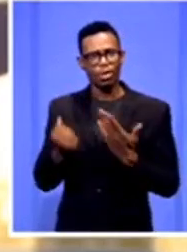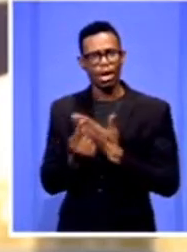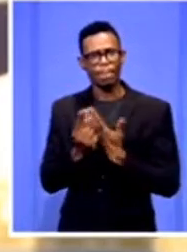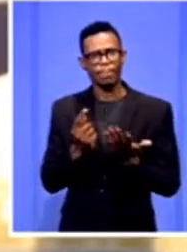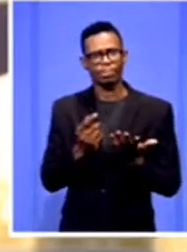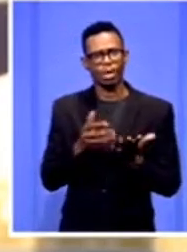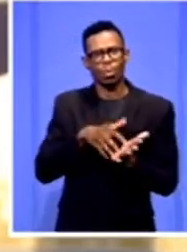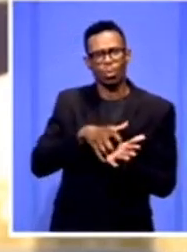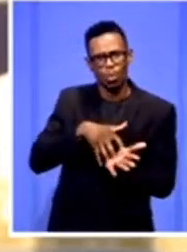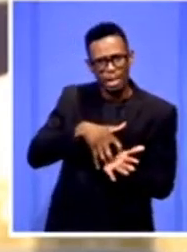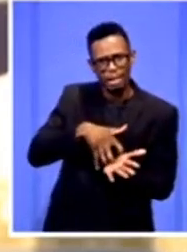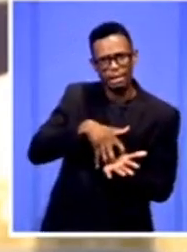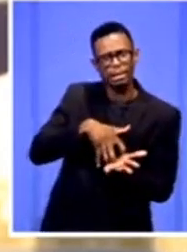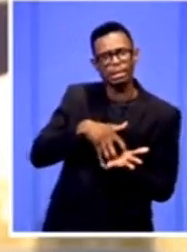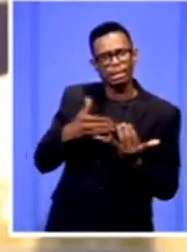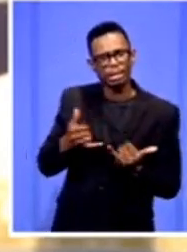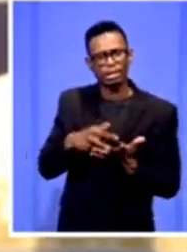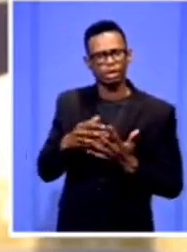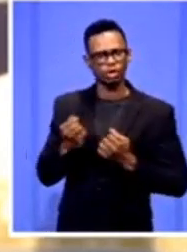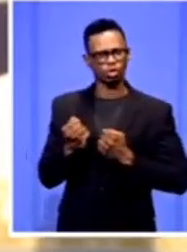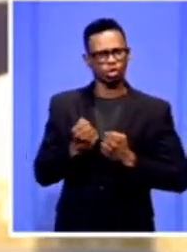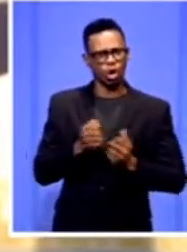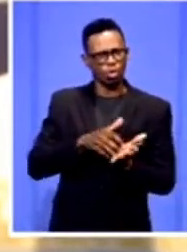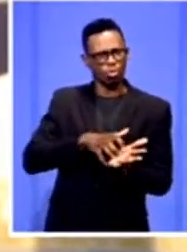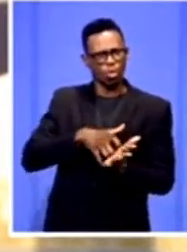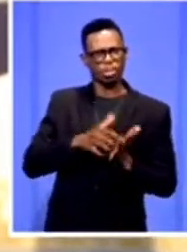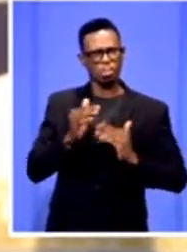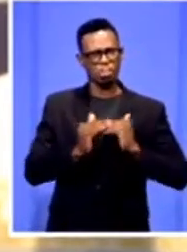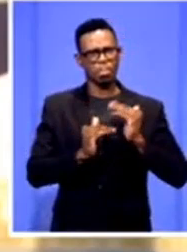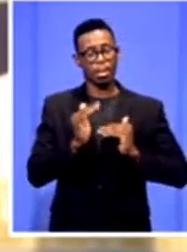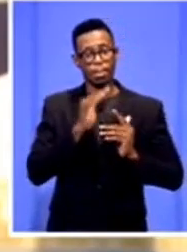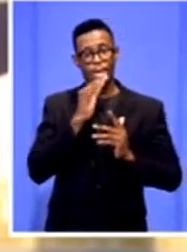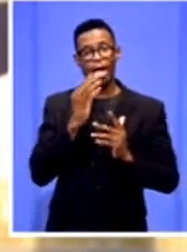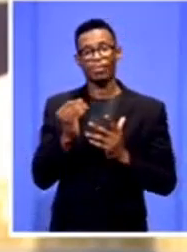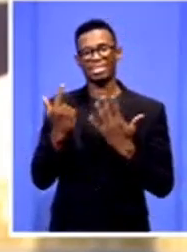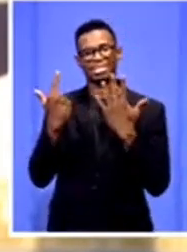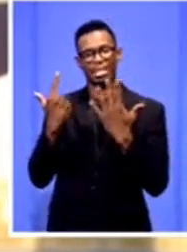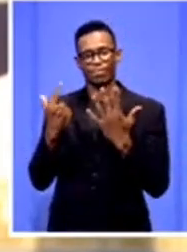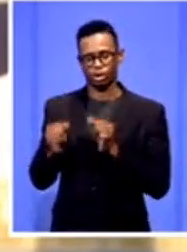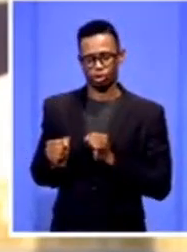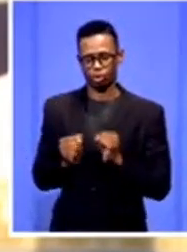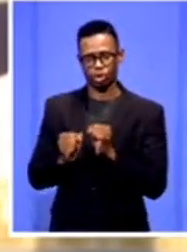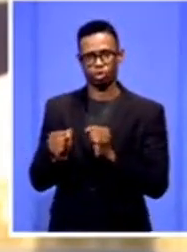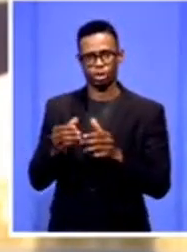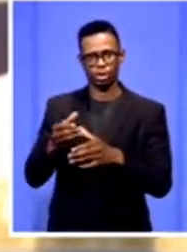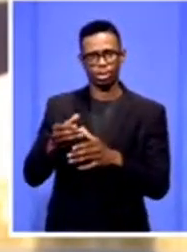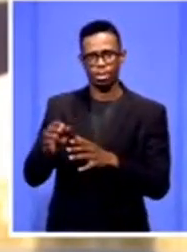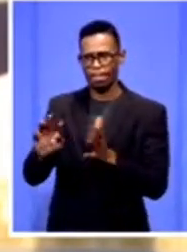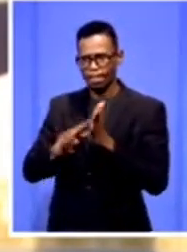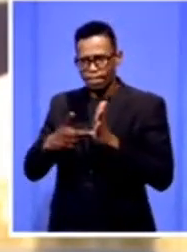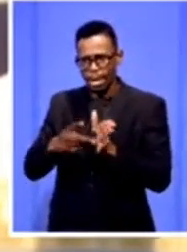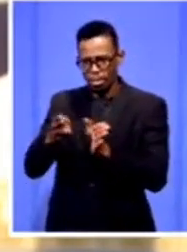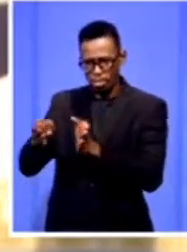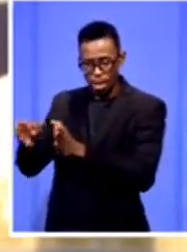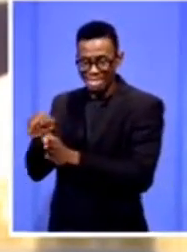the 7 medium-term strategic framework priorities that give expression to the National